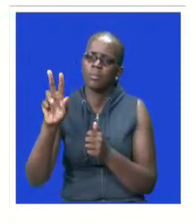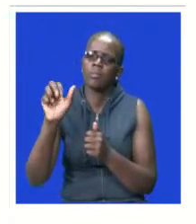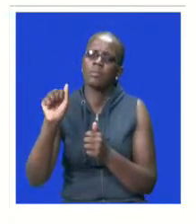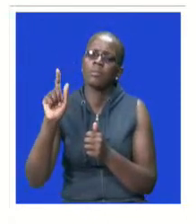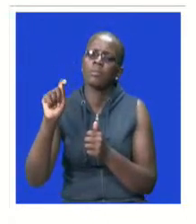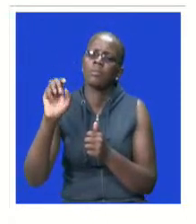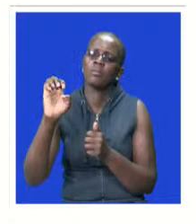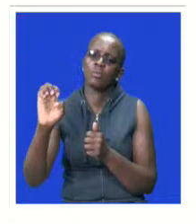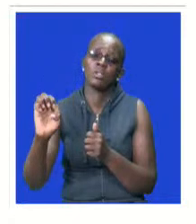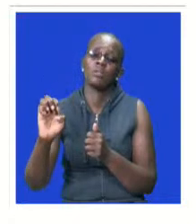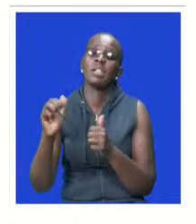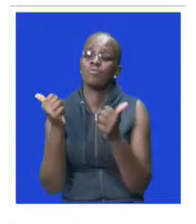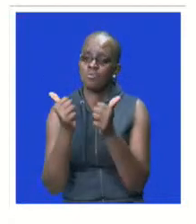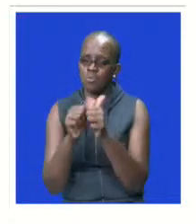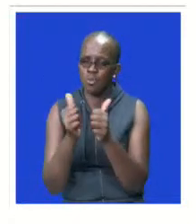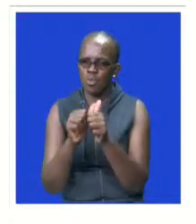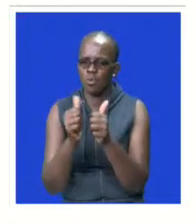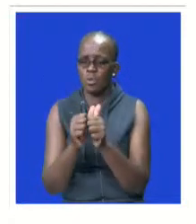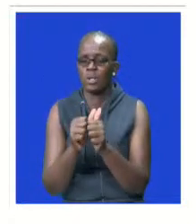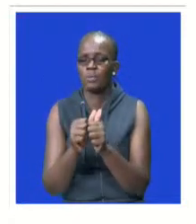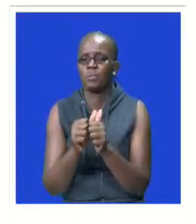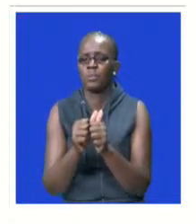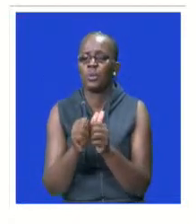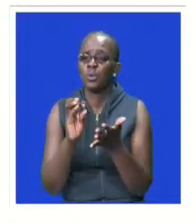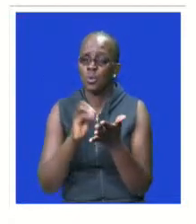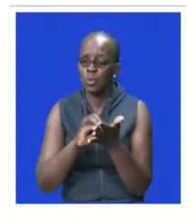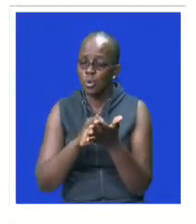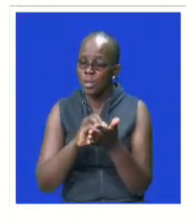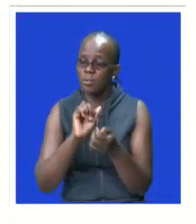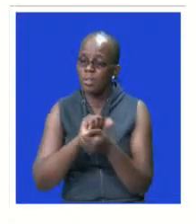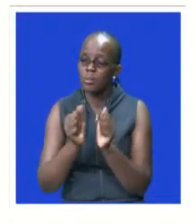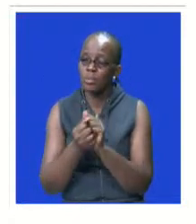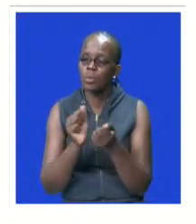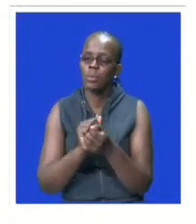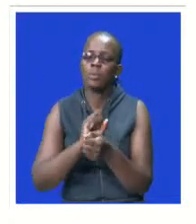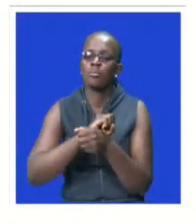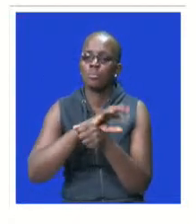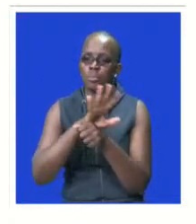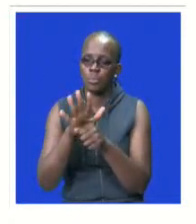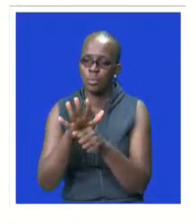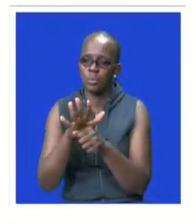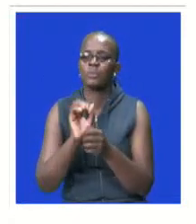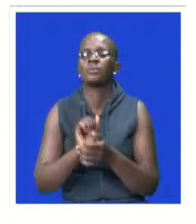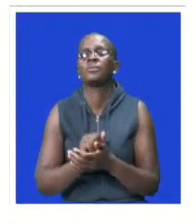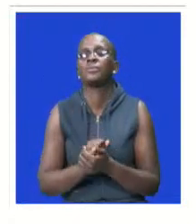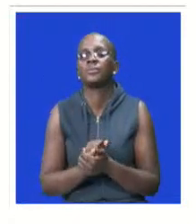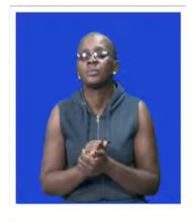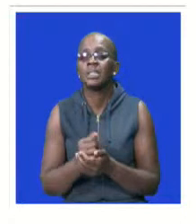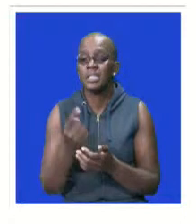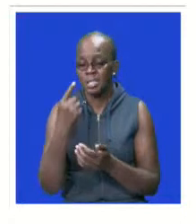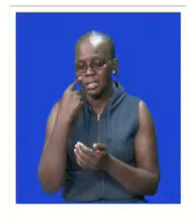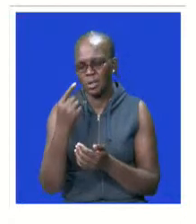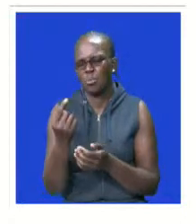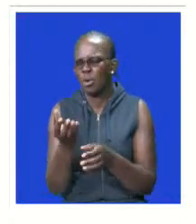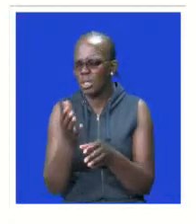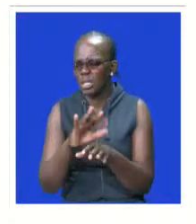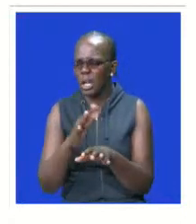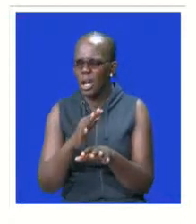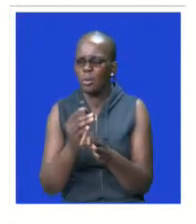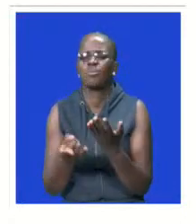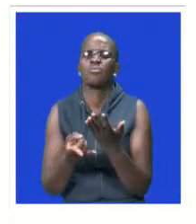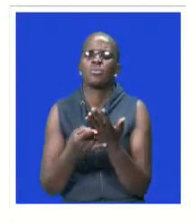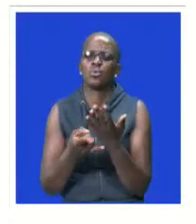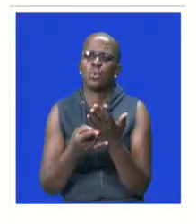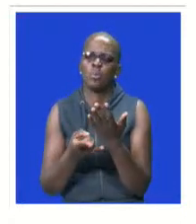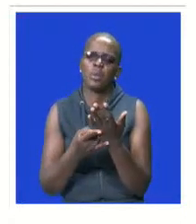motivating your friend in that particular, who is in that particular situation or predicament. So let's look at that one. Remember, we said